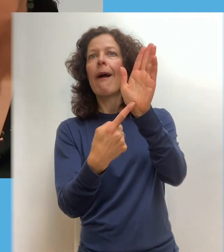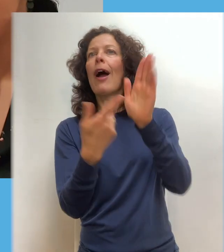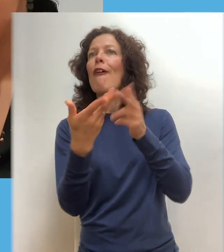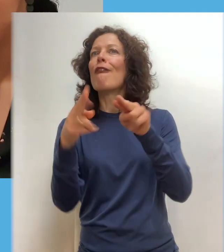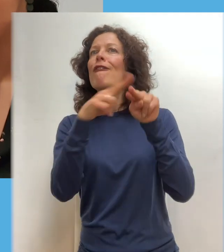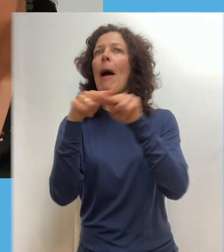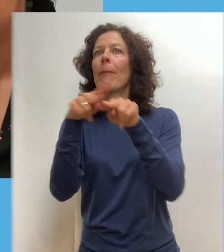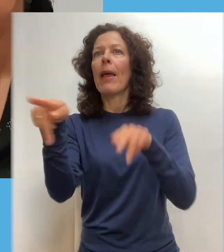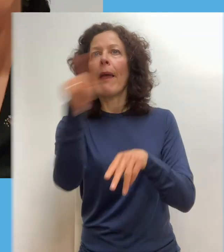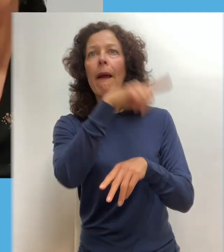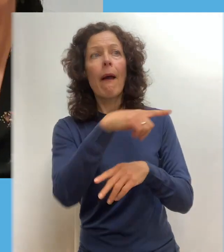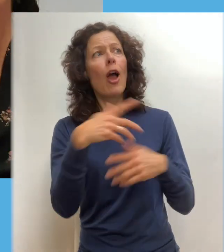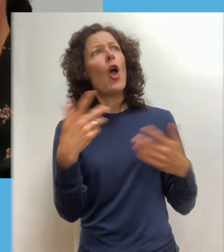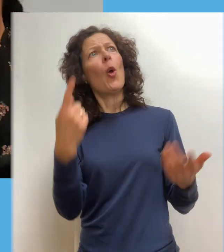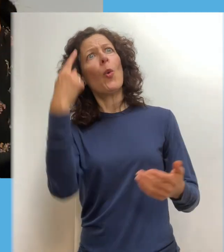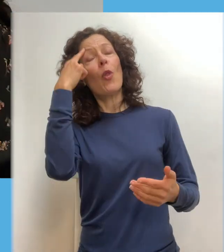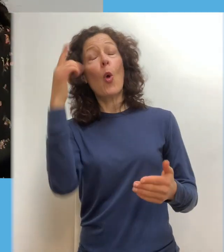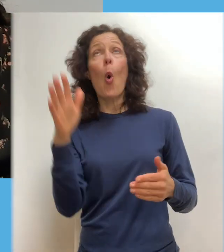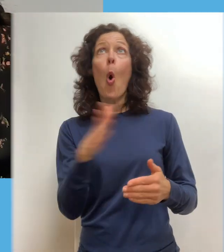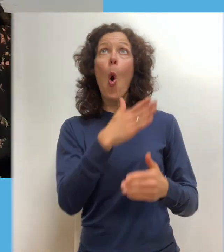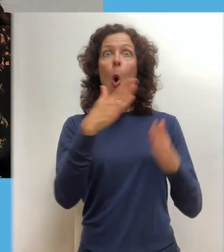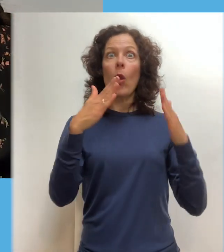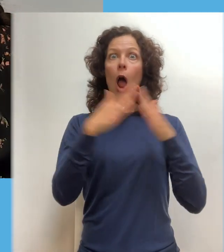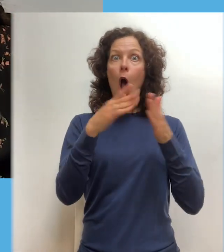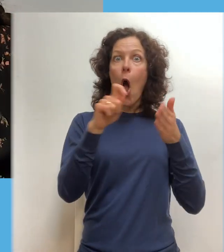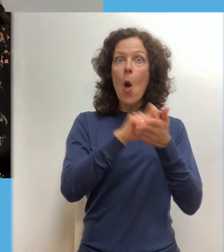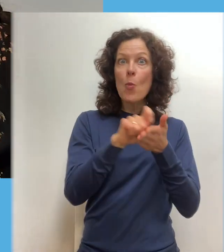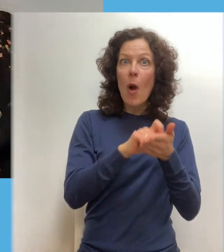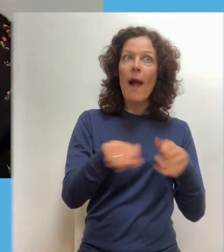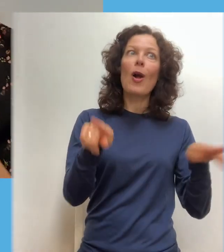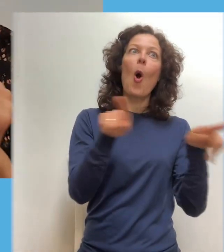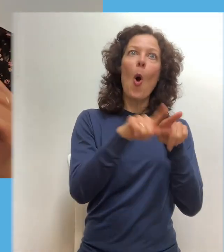school stuff too? Dad laughed.